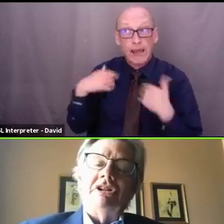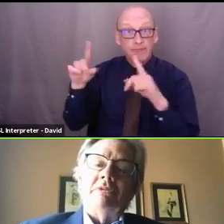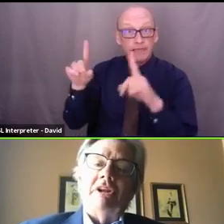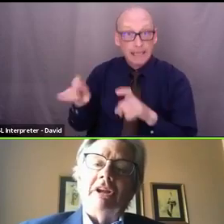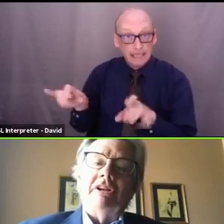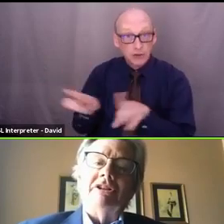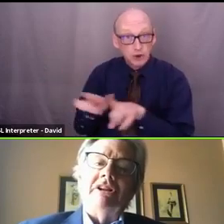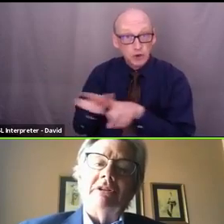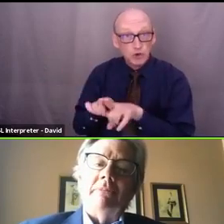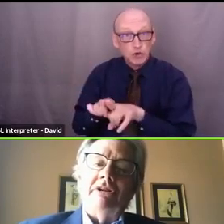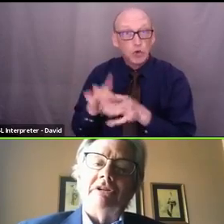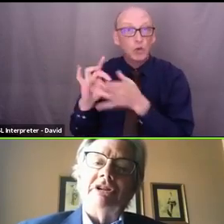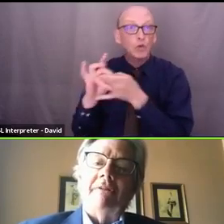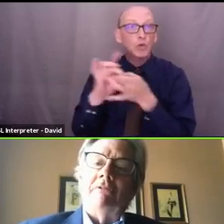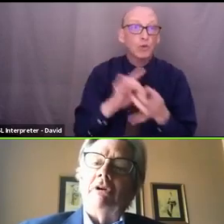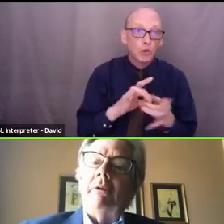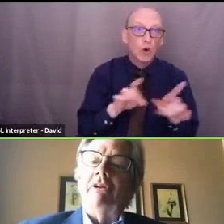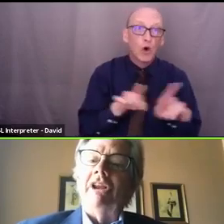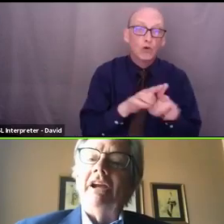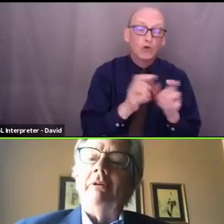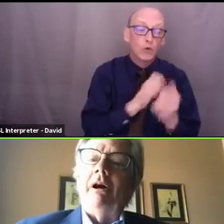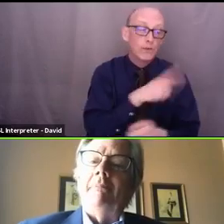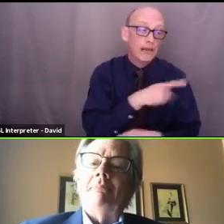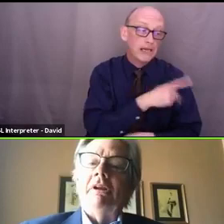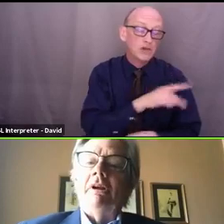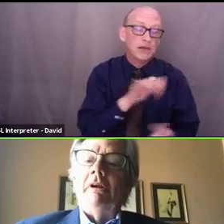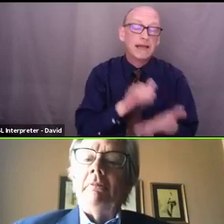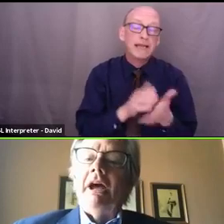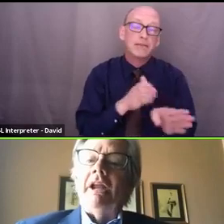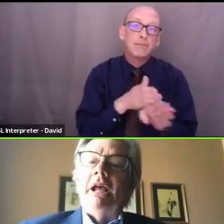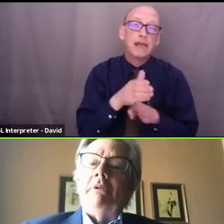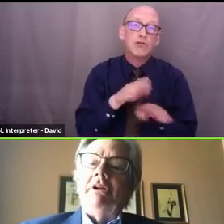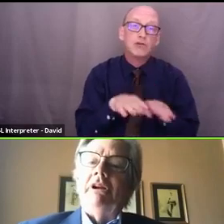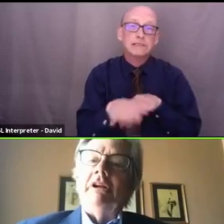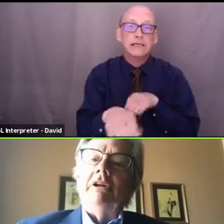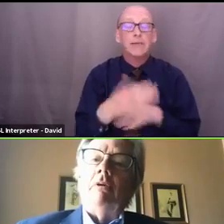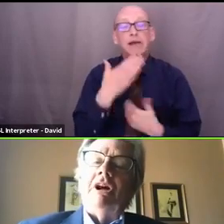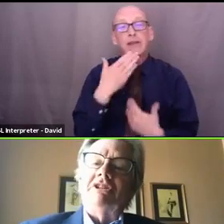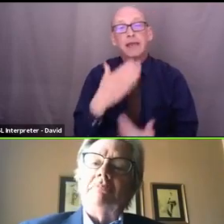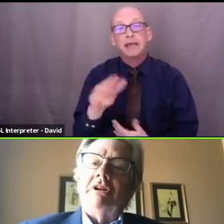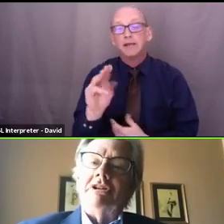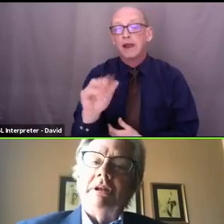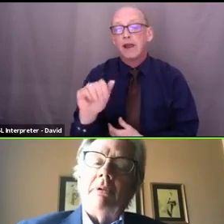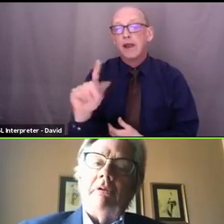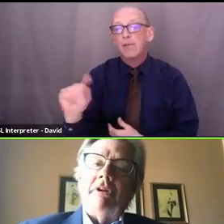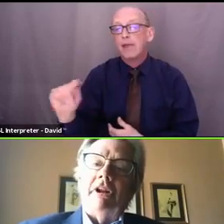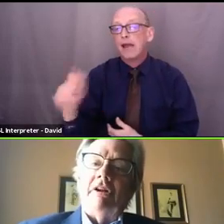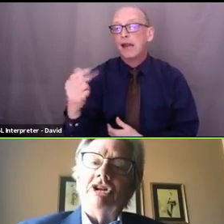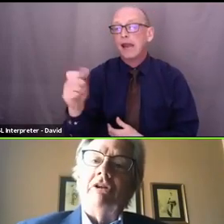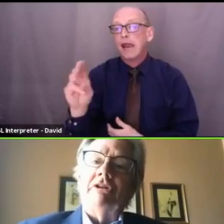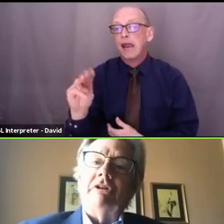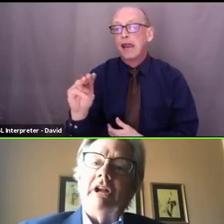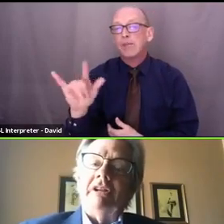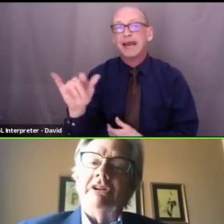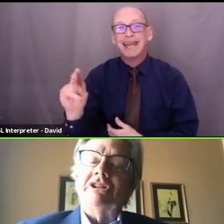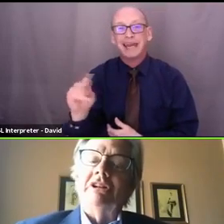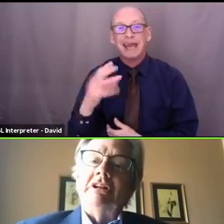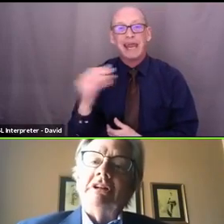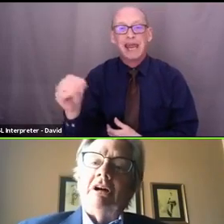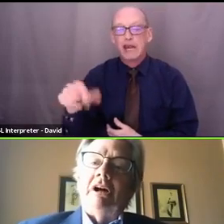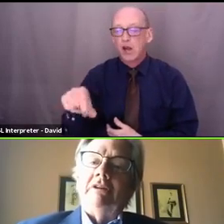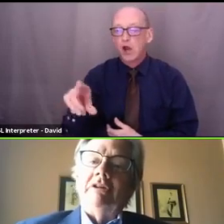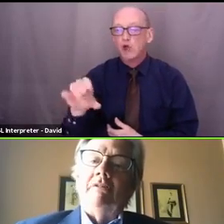with the patients, we think is a major step forward. And I want to thank Matt Hamlin in Quest, because people that are sheltered like